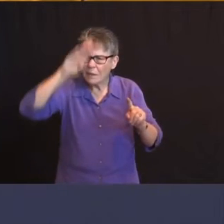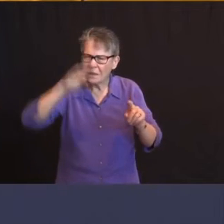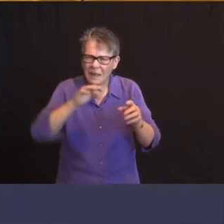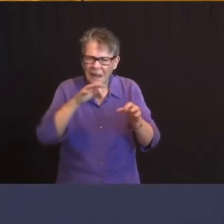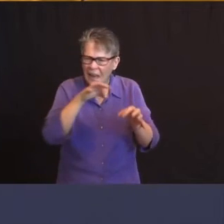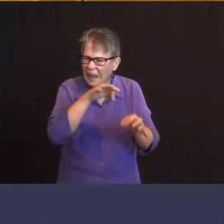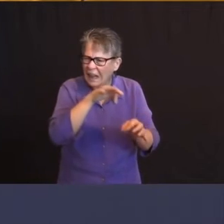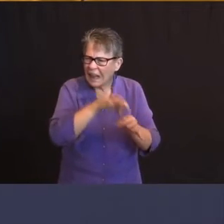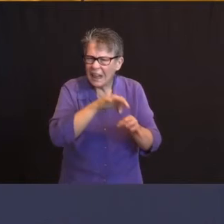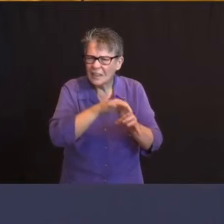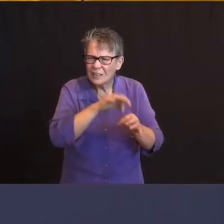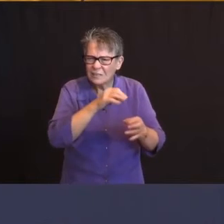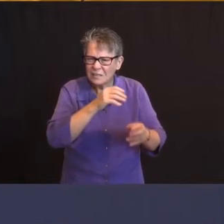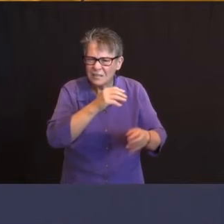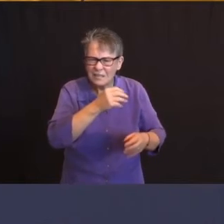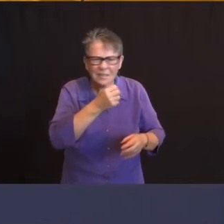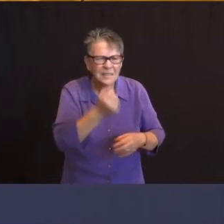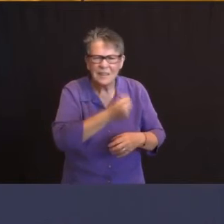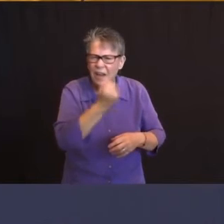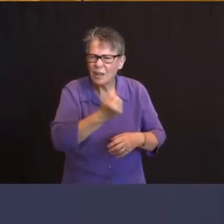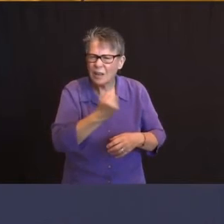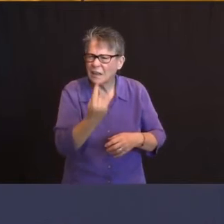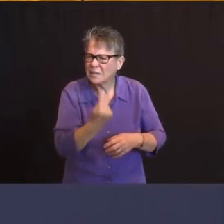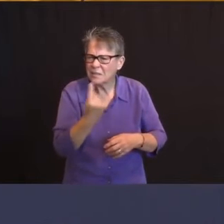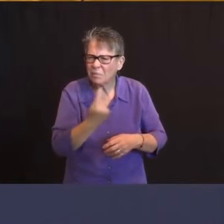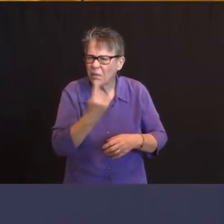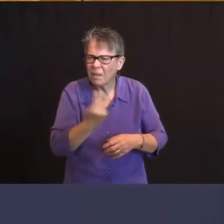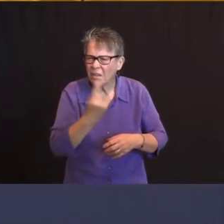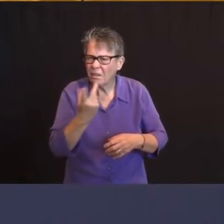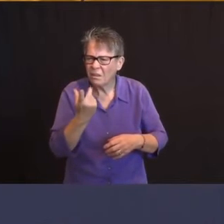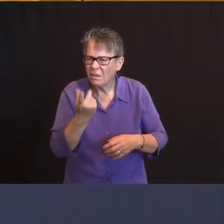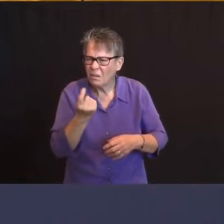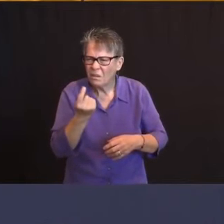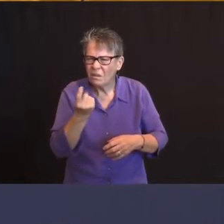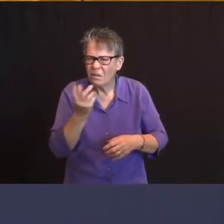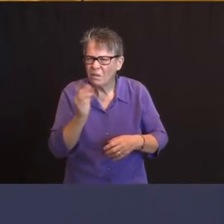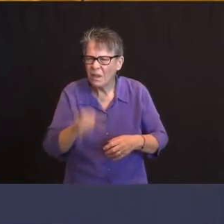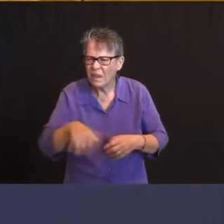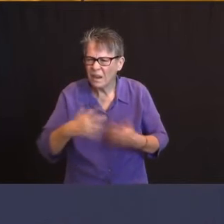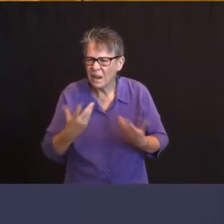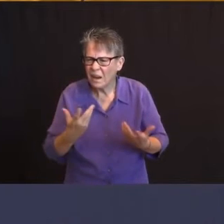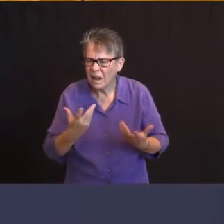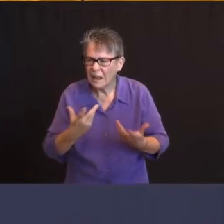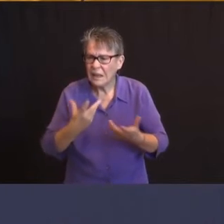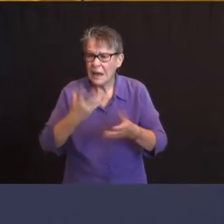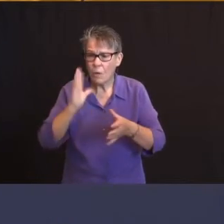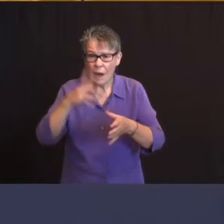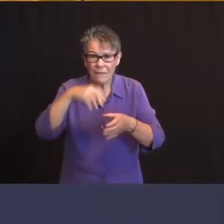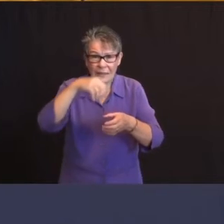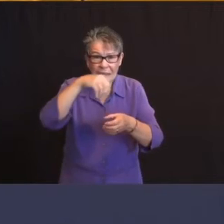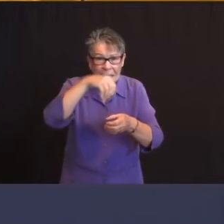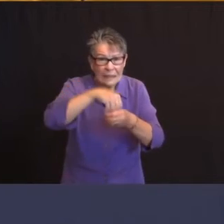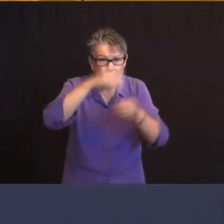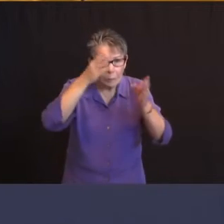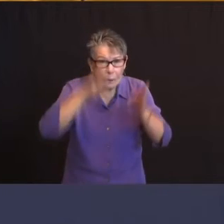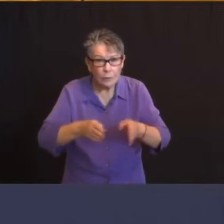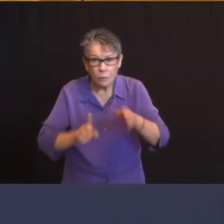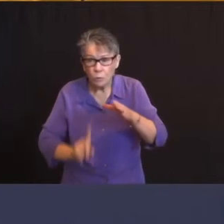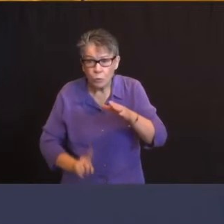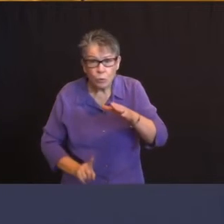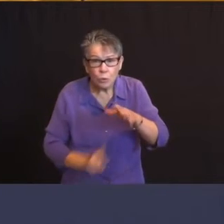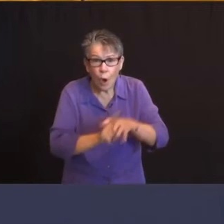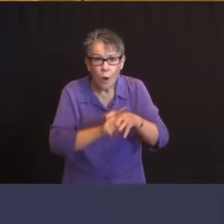now. I'm wondering, do you anticipate in-person voting for those races? Or should election officials expect those to be